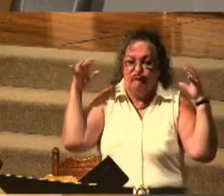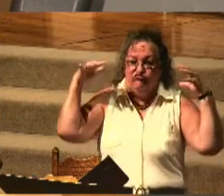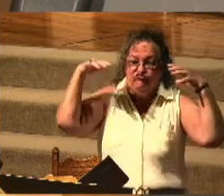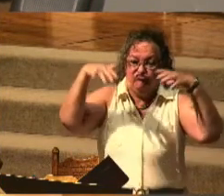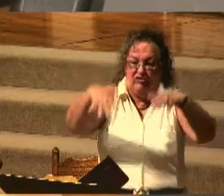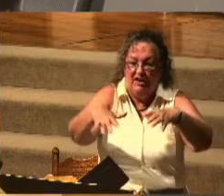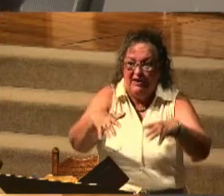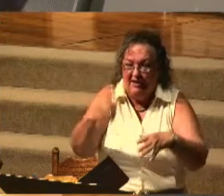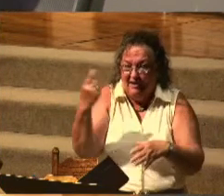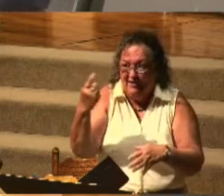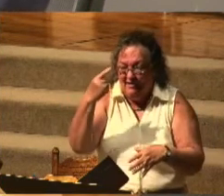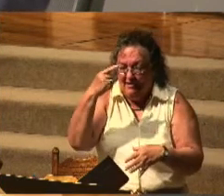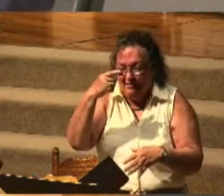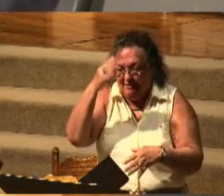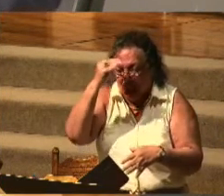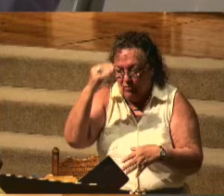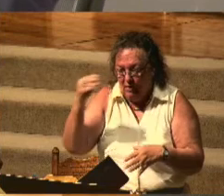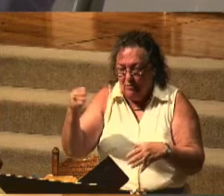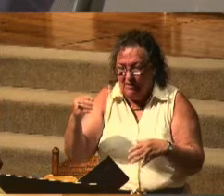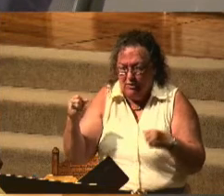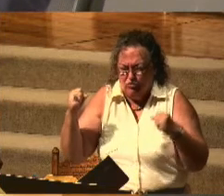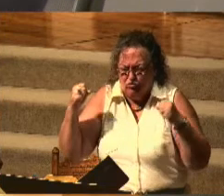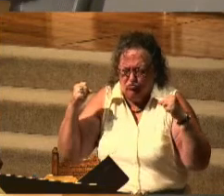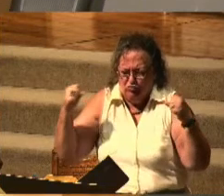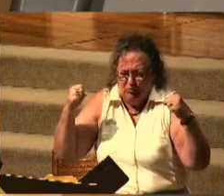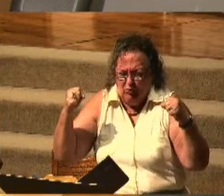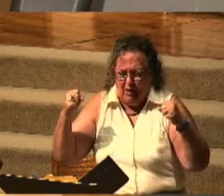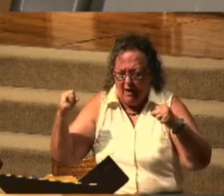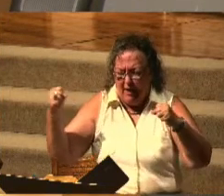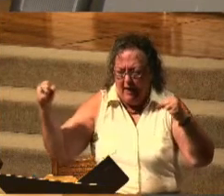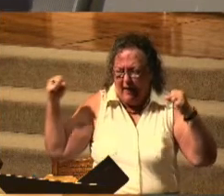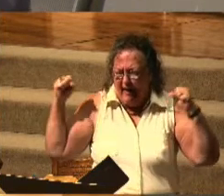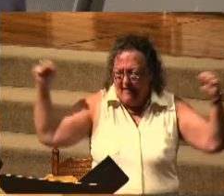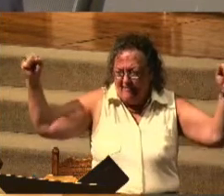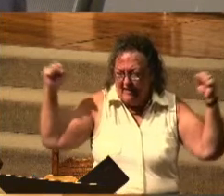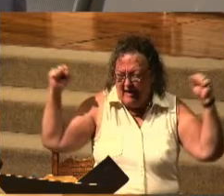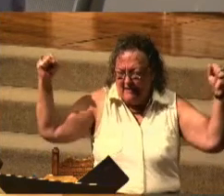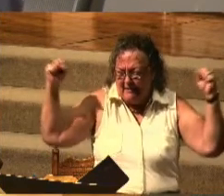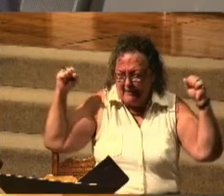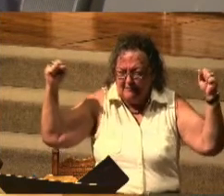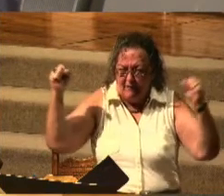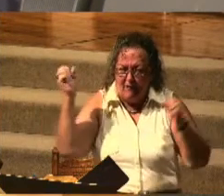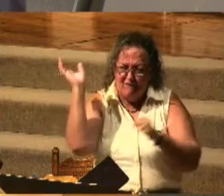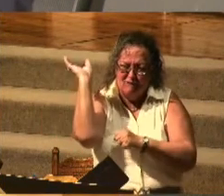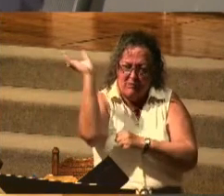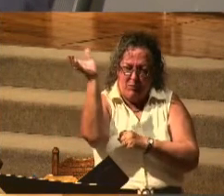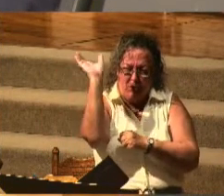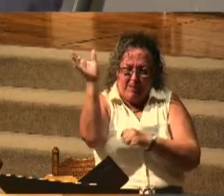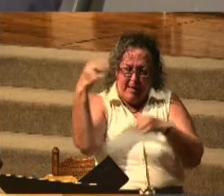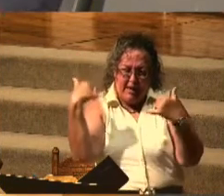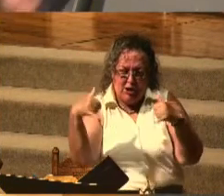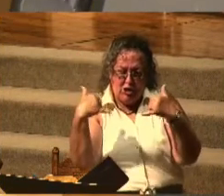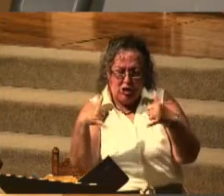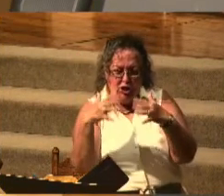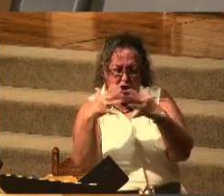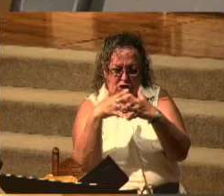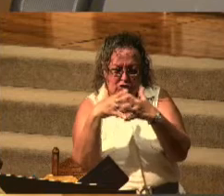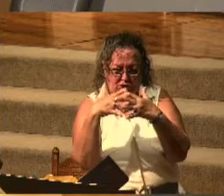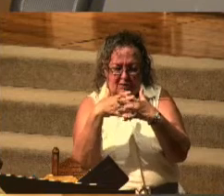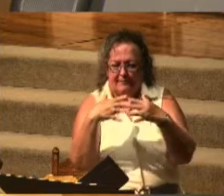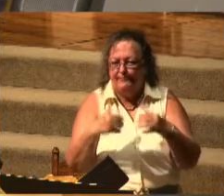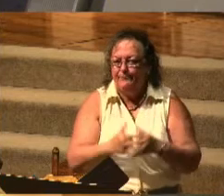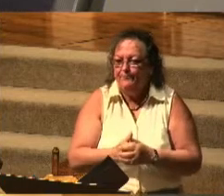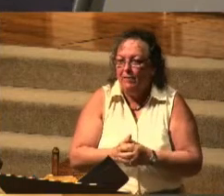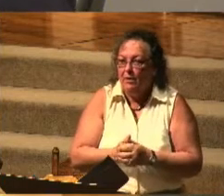mean, he was one of these, what you call, super athletic kind of football players. So when the water came